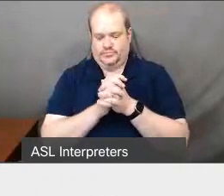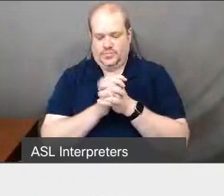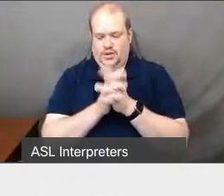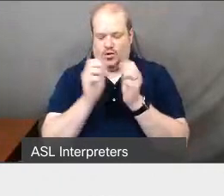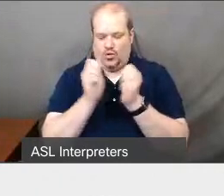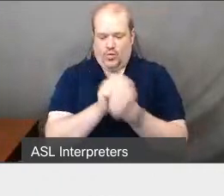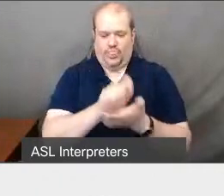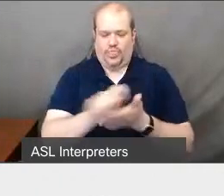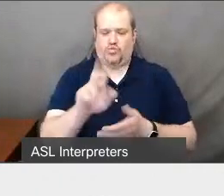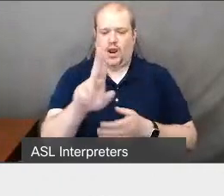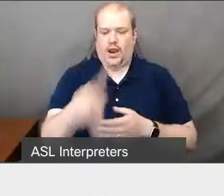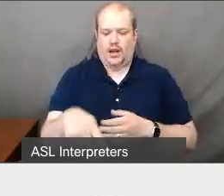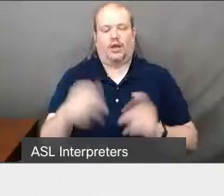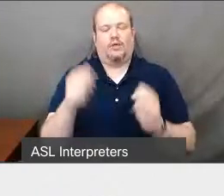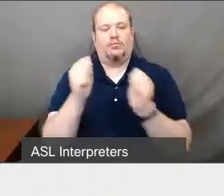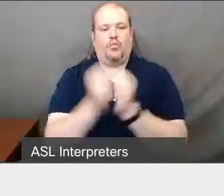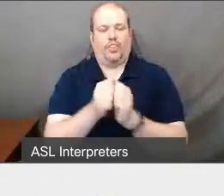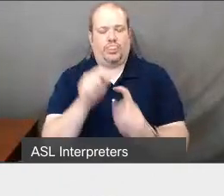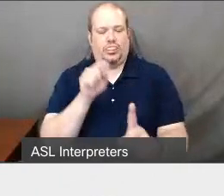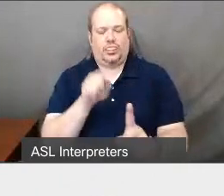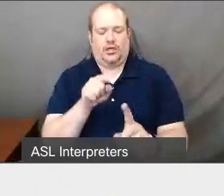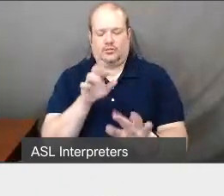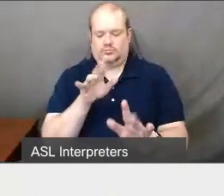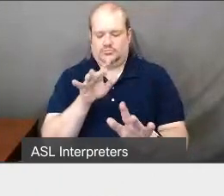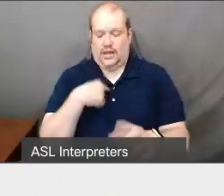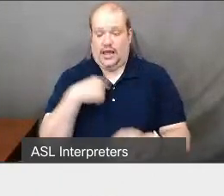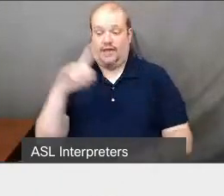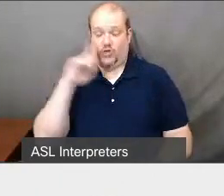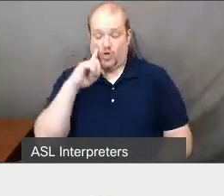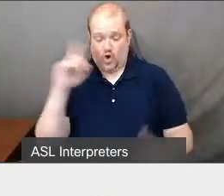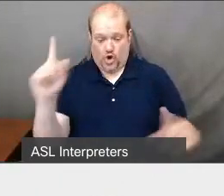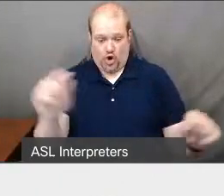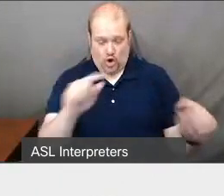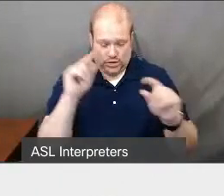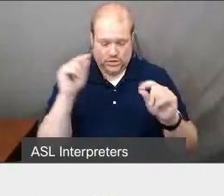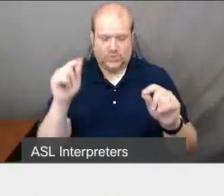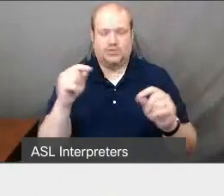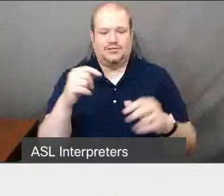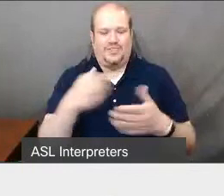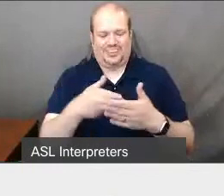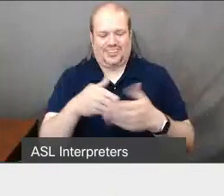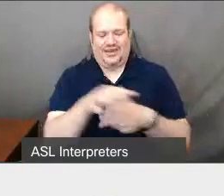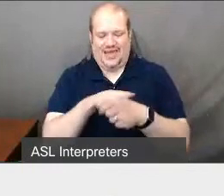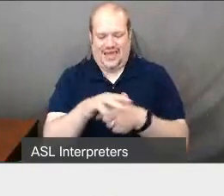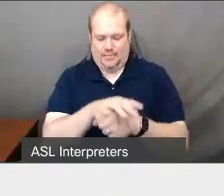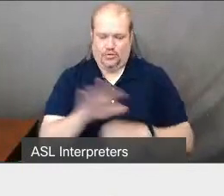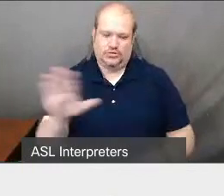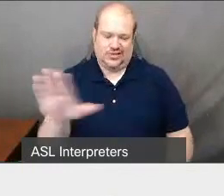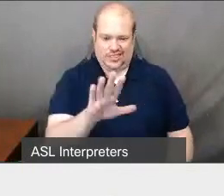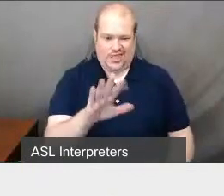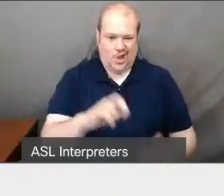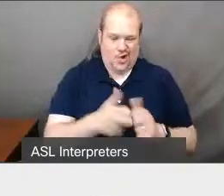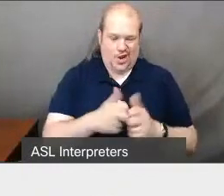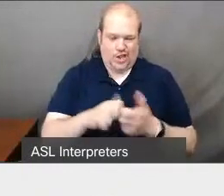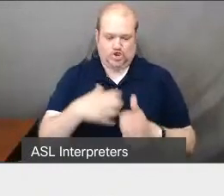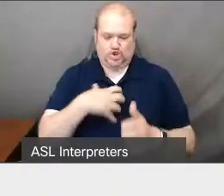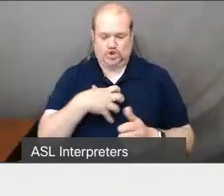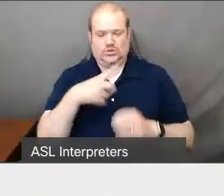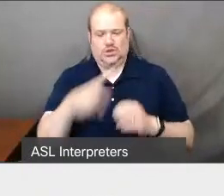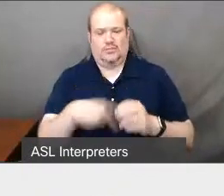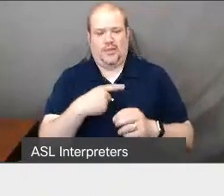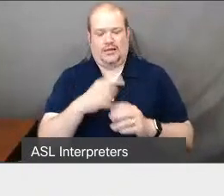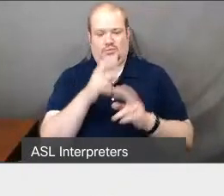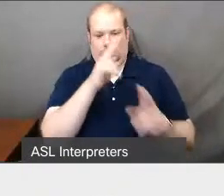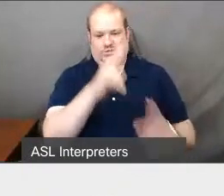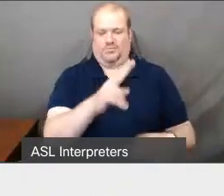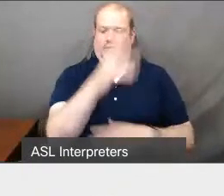in the write-up, and I've heard the neighbors and their issues with respect to trees